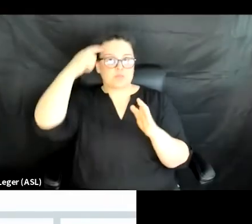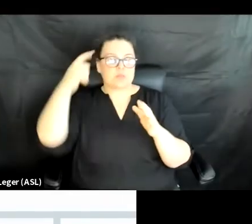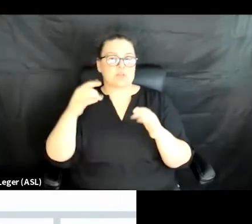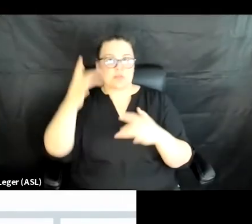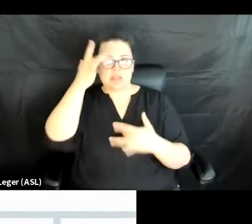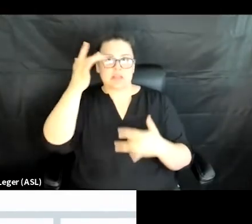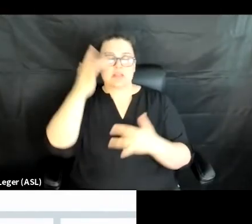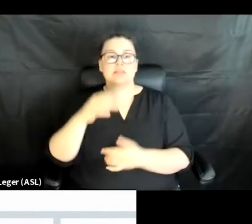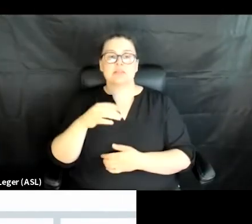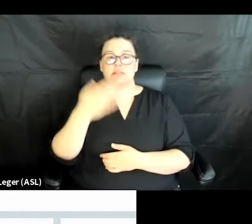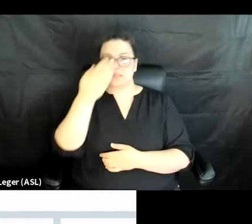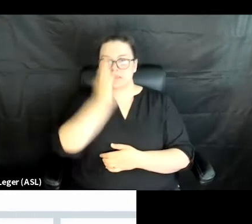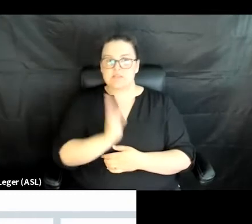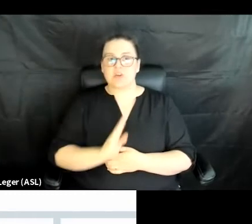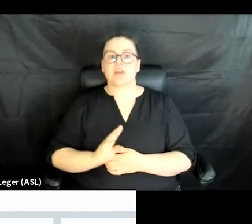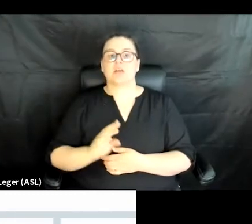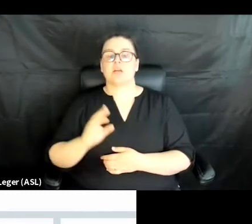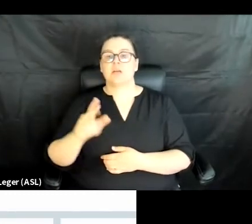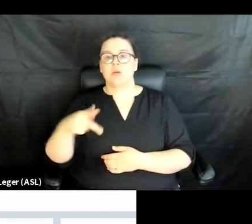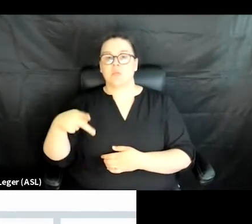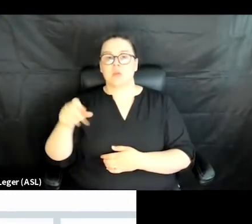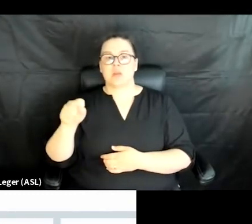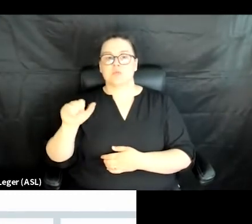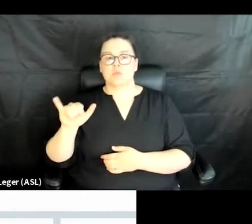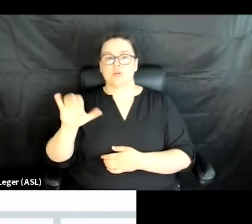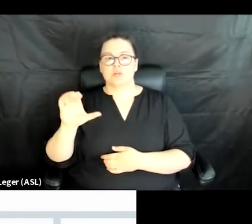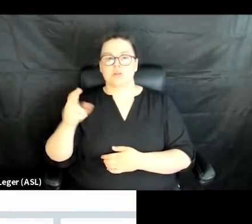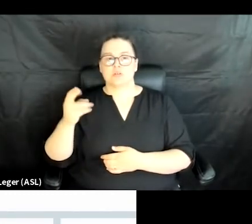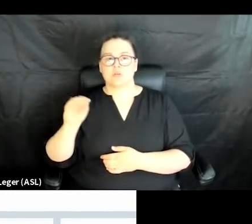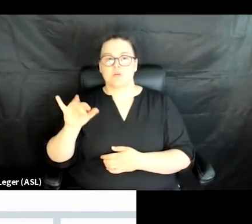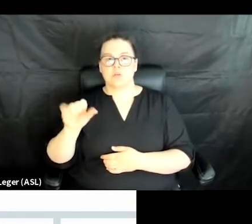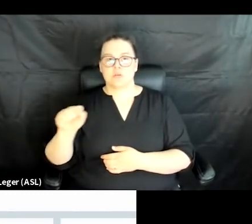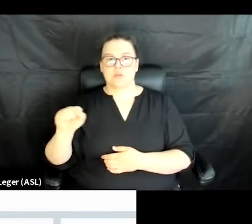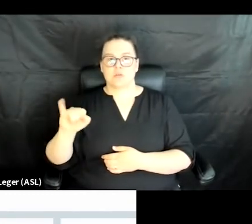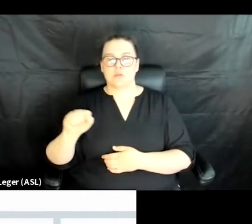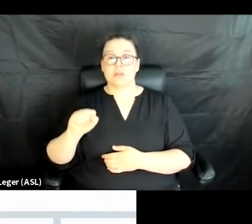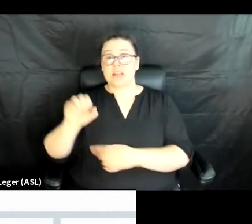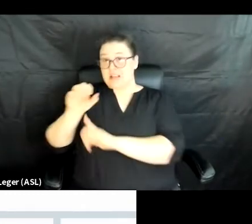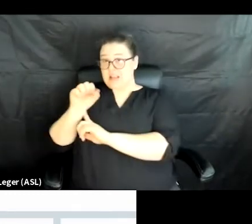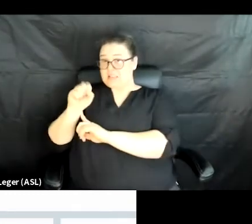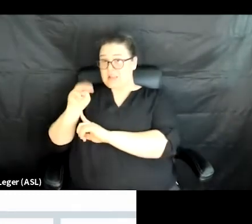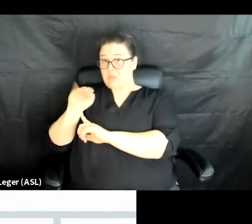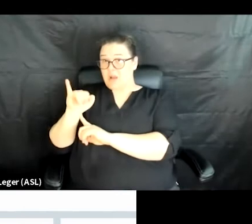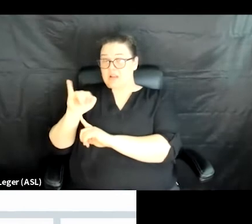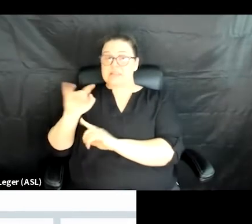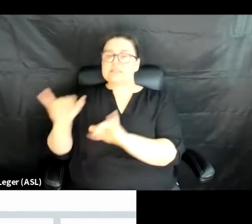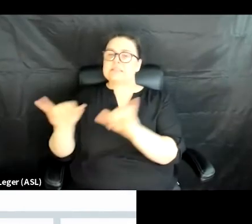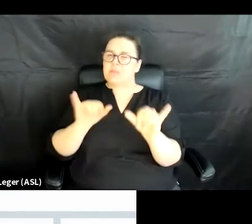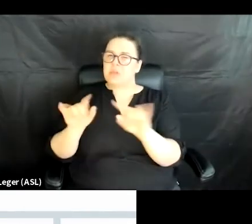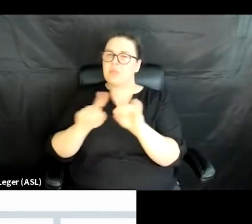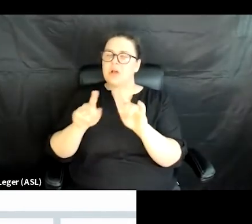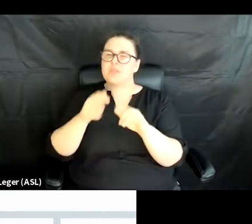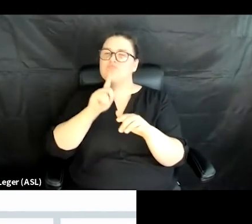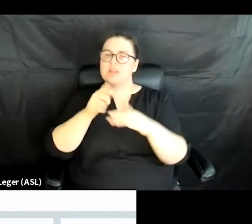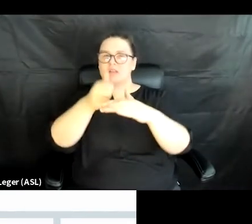call psychoses. And SMI is similar, but more severe subset of AMI. Next slide,